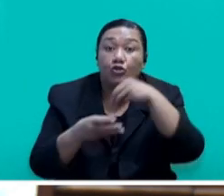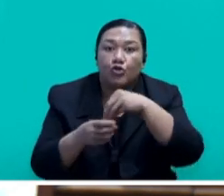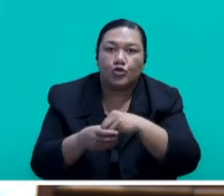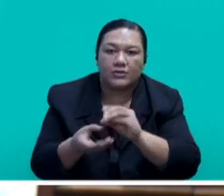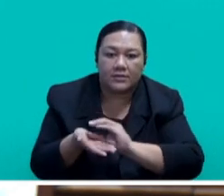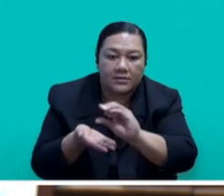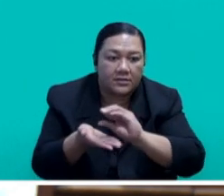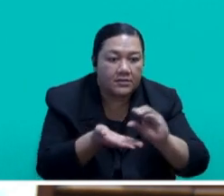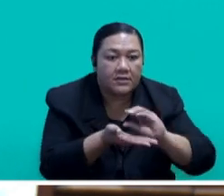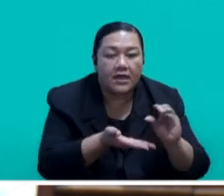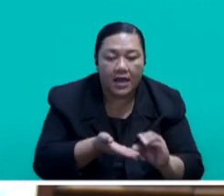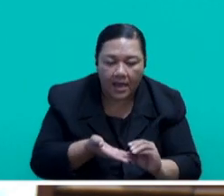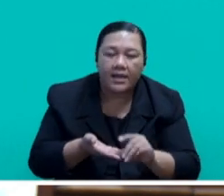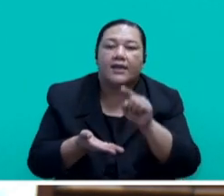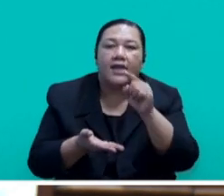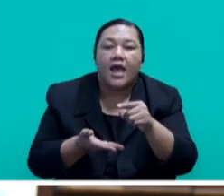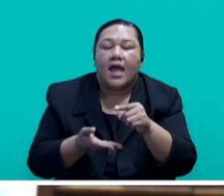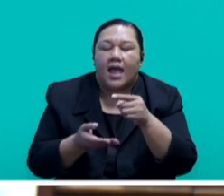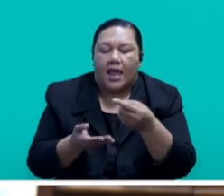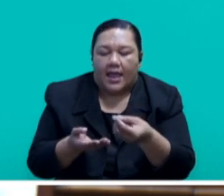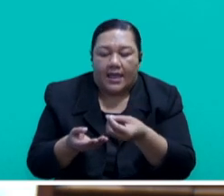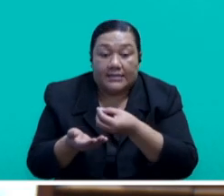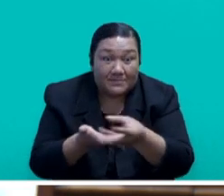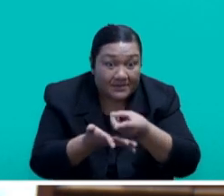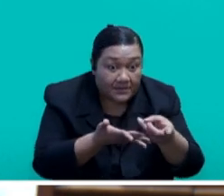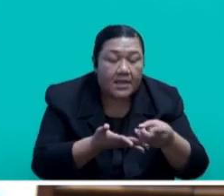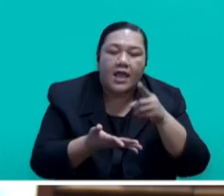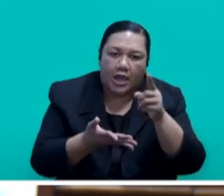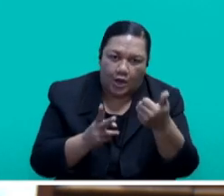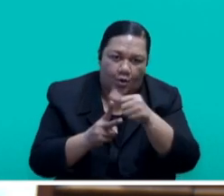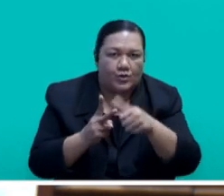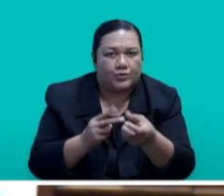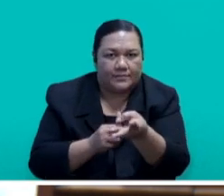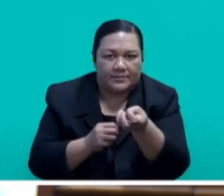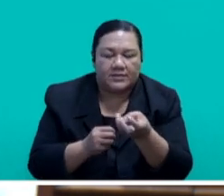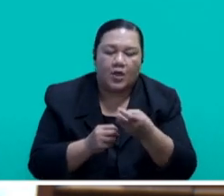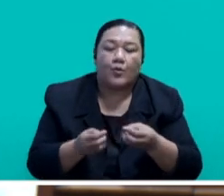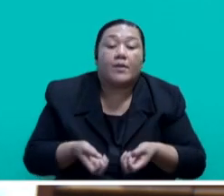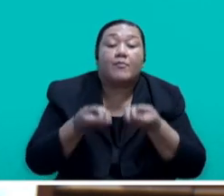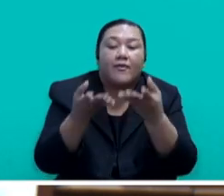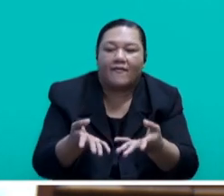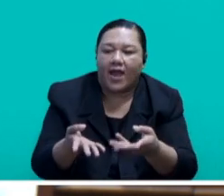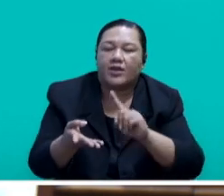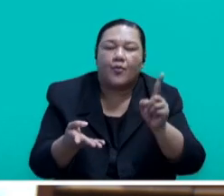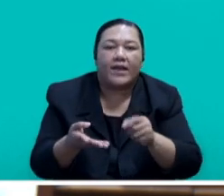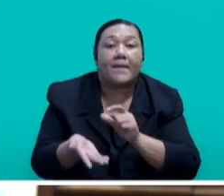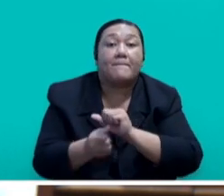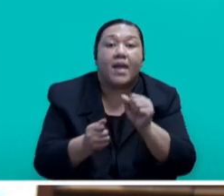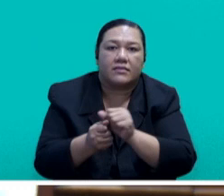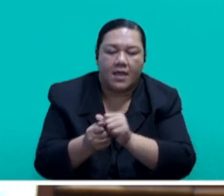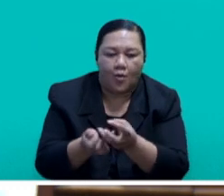capital expenditure. We will provide better salaries and working conditions for